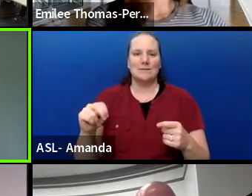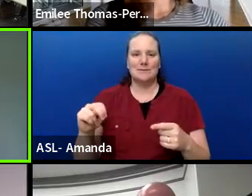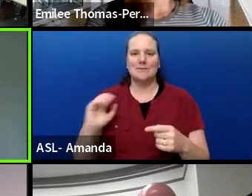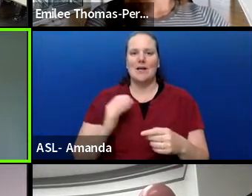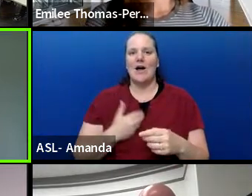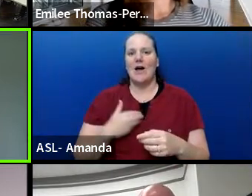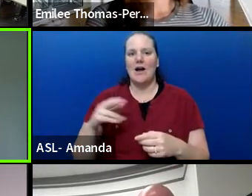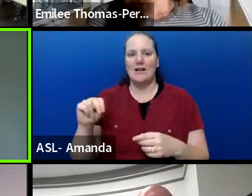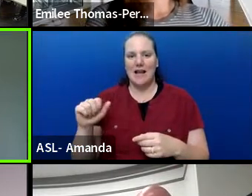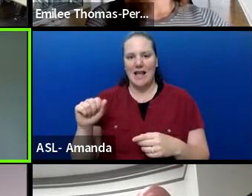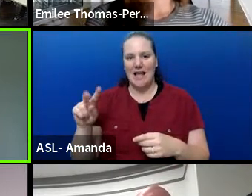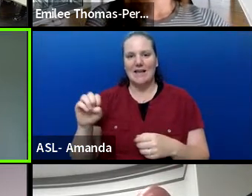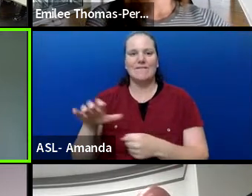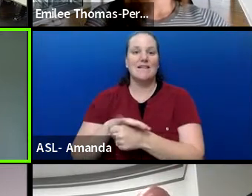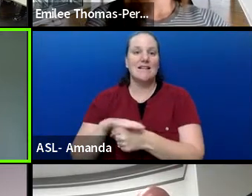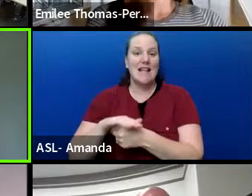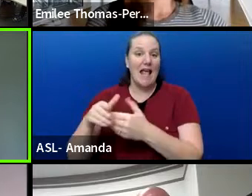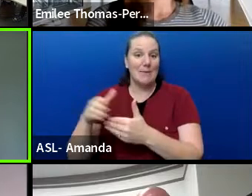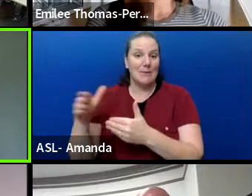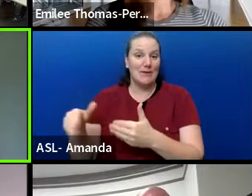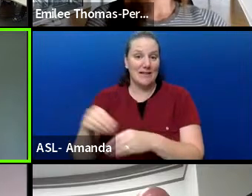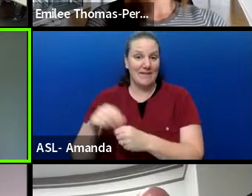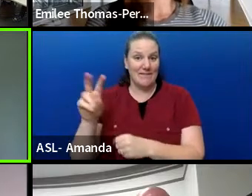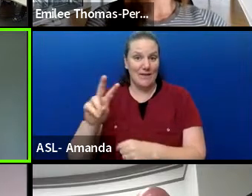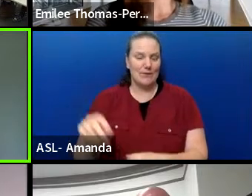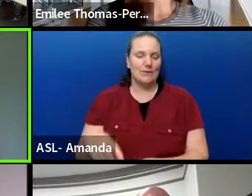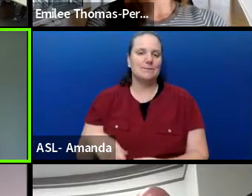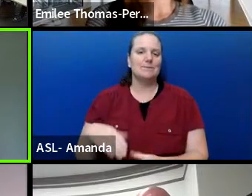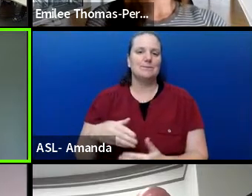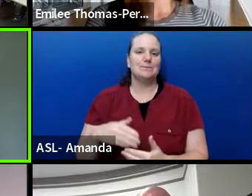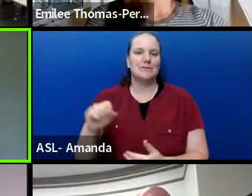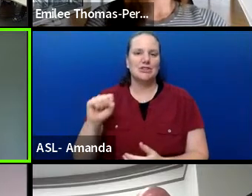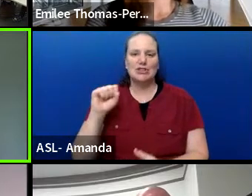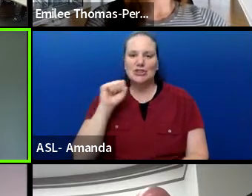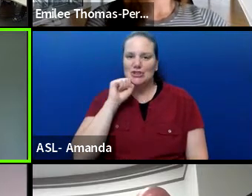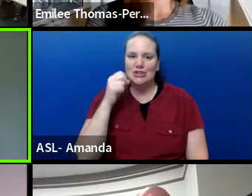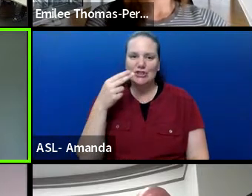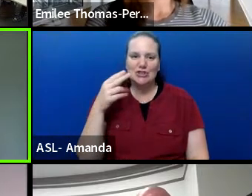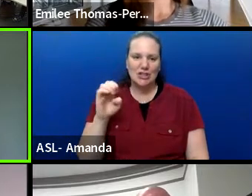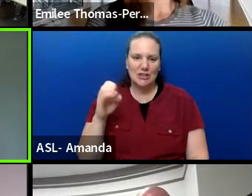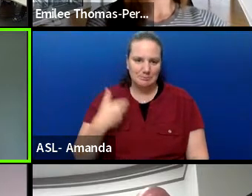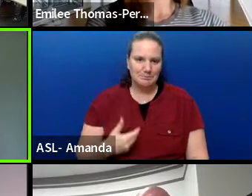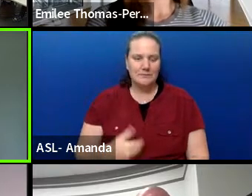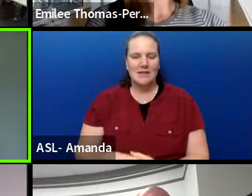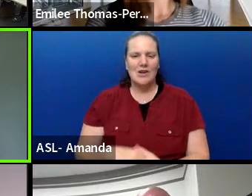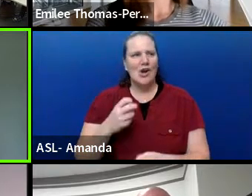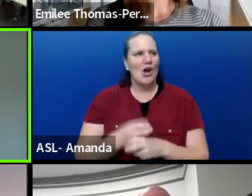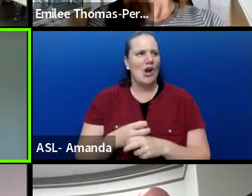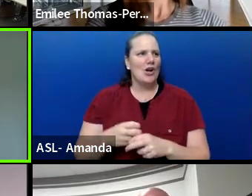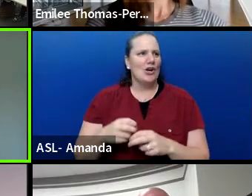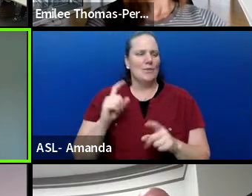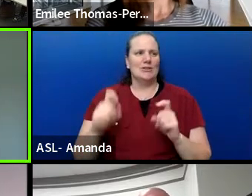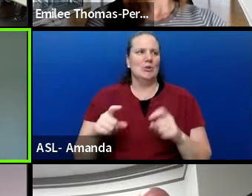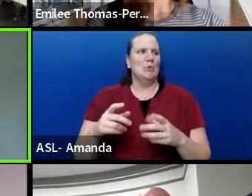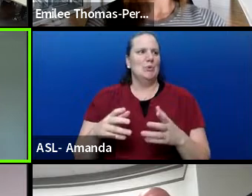Vancouver. She, her. Hard question. Synchronized swimming,